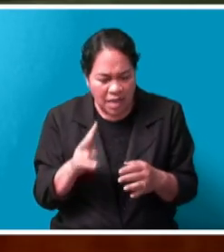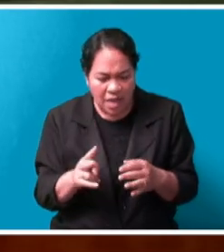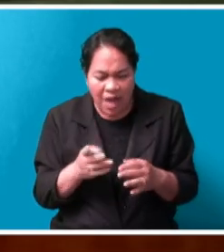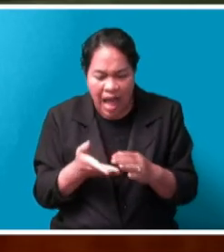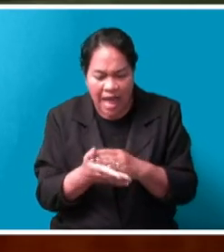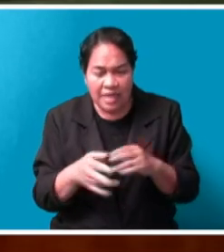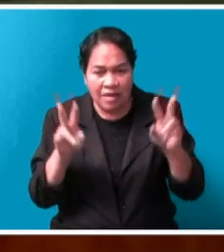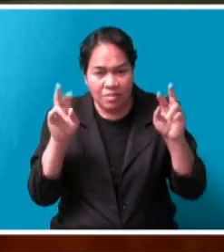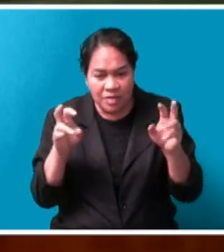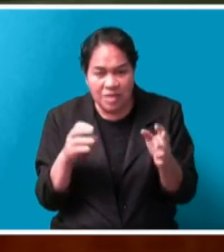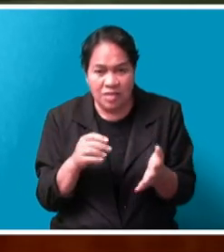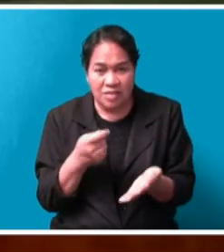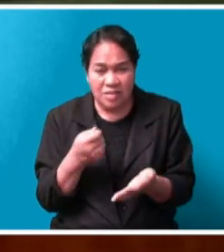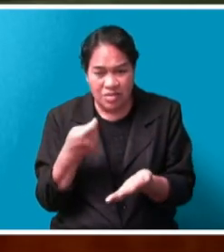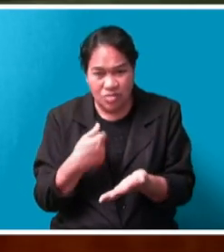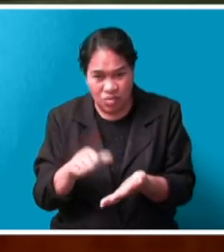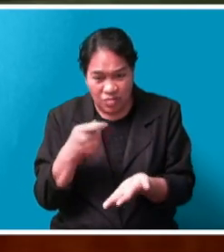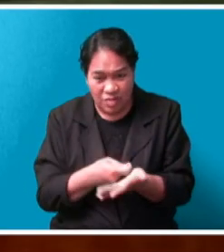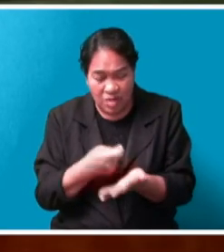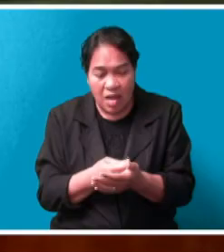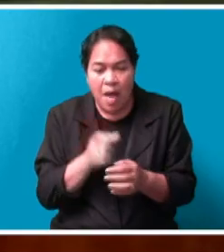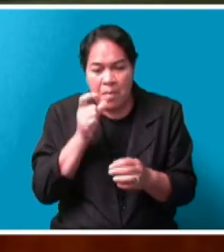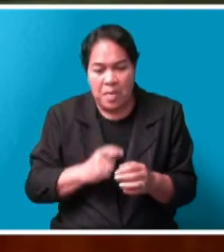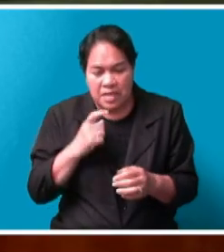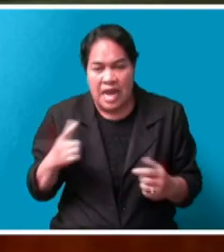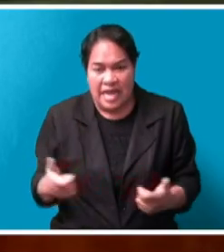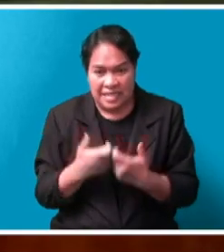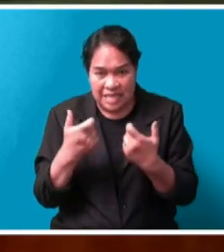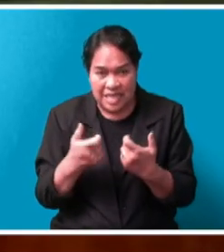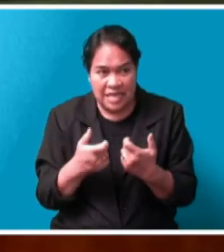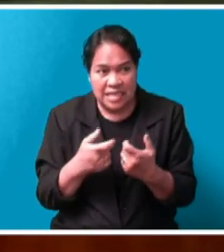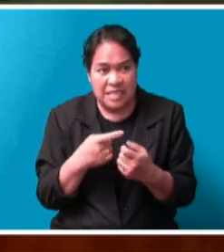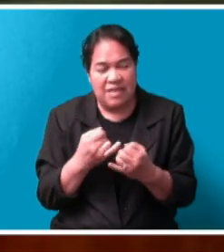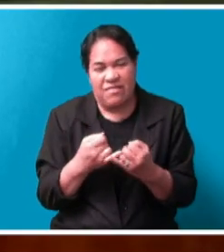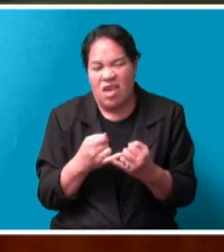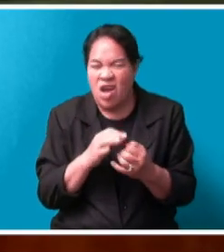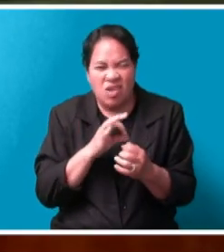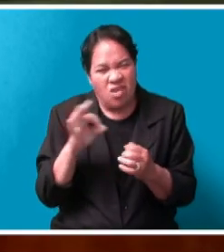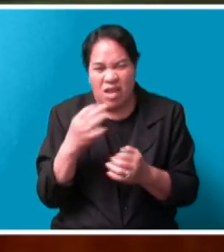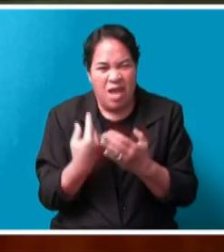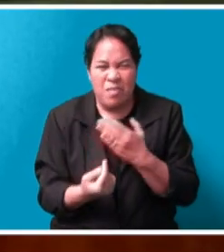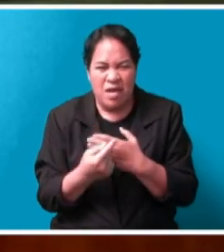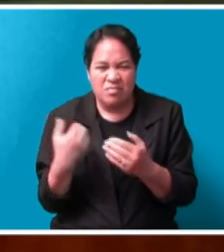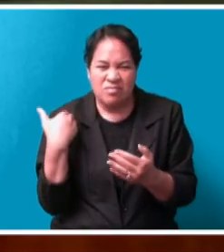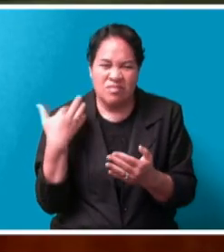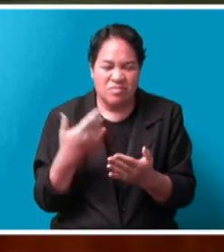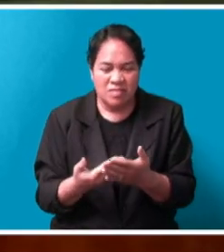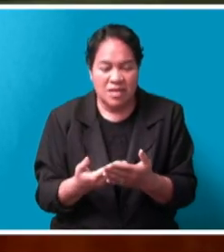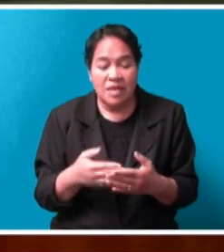these funds. Mr. Speaker, personal accidents under this scheme are extremely rare. To highlight this, the